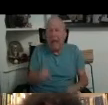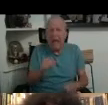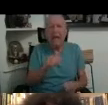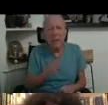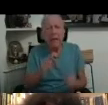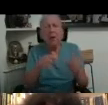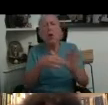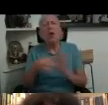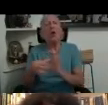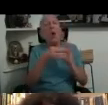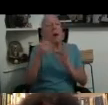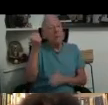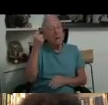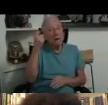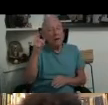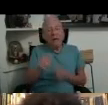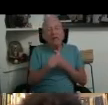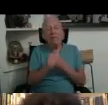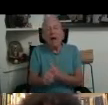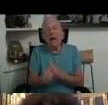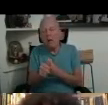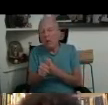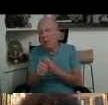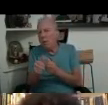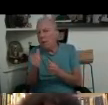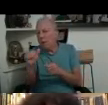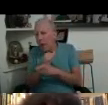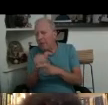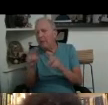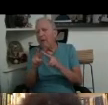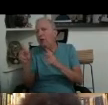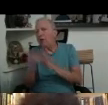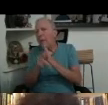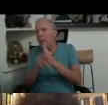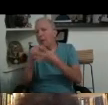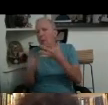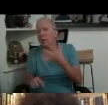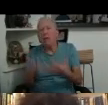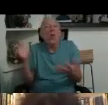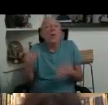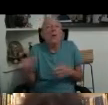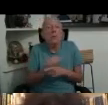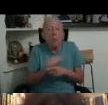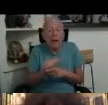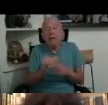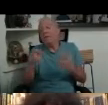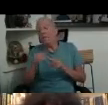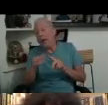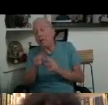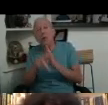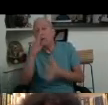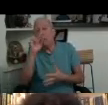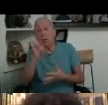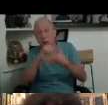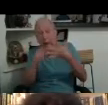a set of practices, values, and principles. So, what are those practices, values, and principles? These